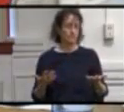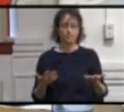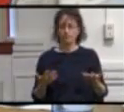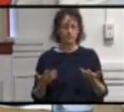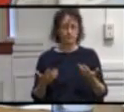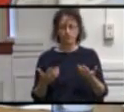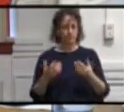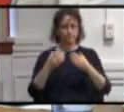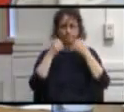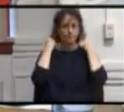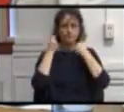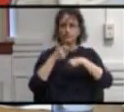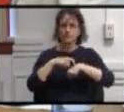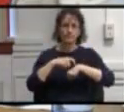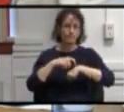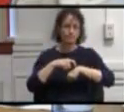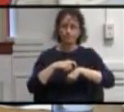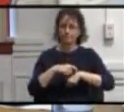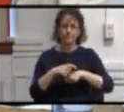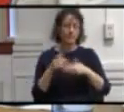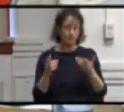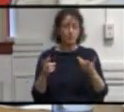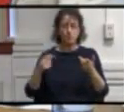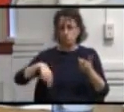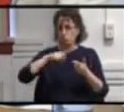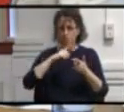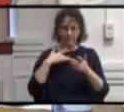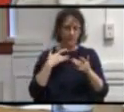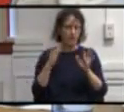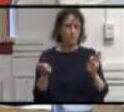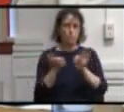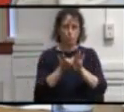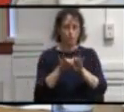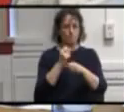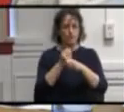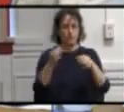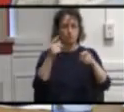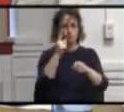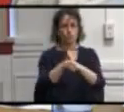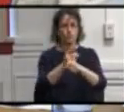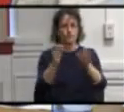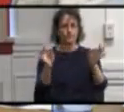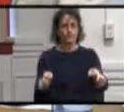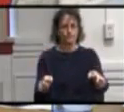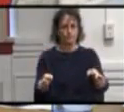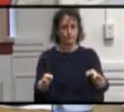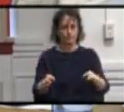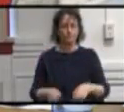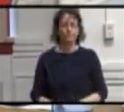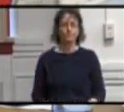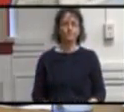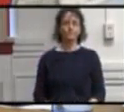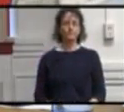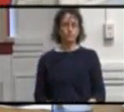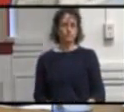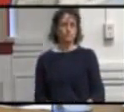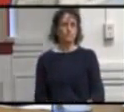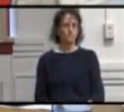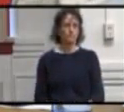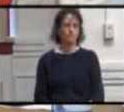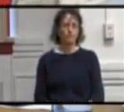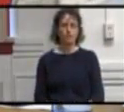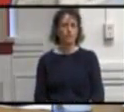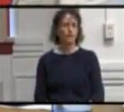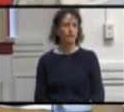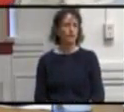in an effort to make the right decision for the town. And there was a lot of other work that I, as chair, also was